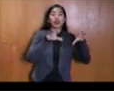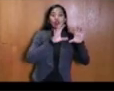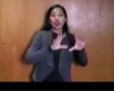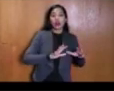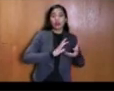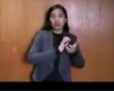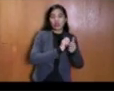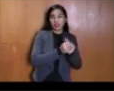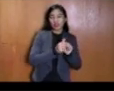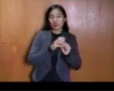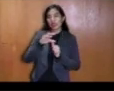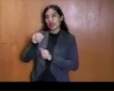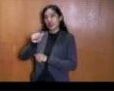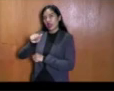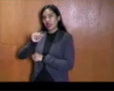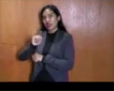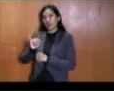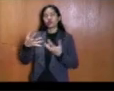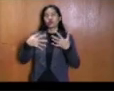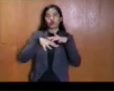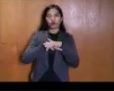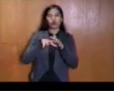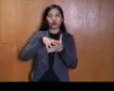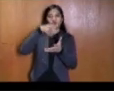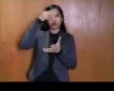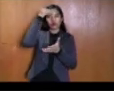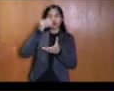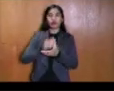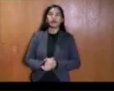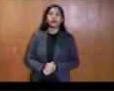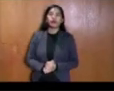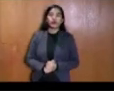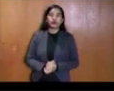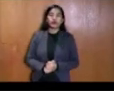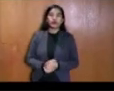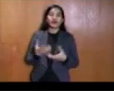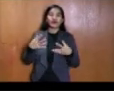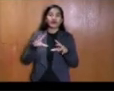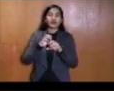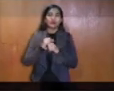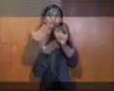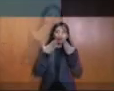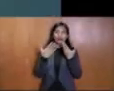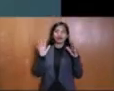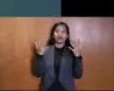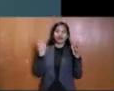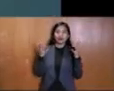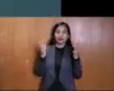learning. That's all. Thank you so much.